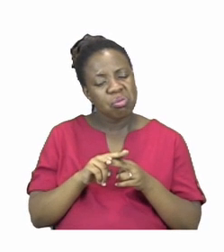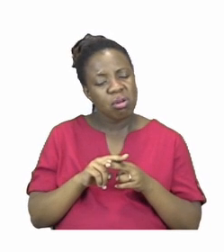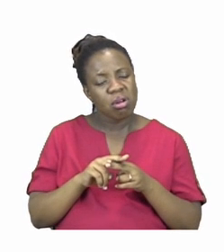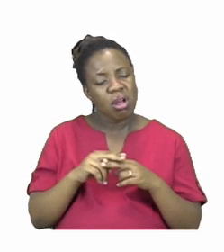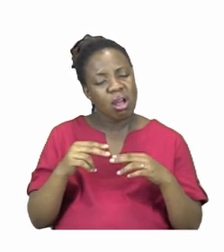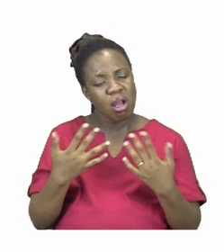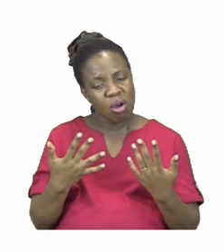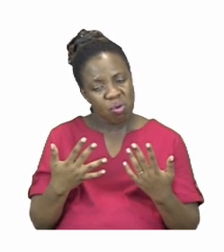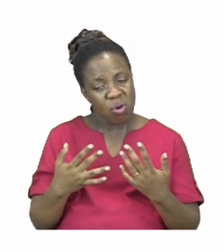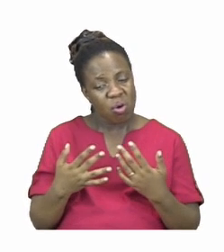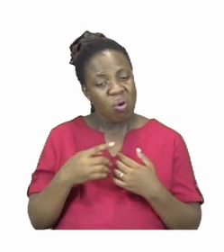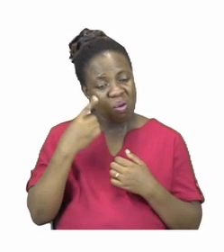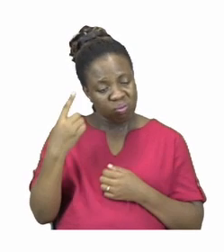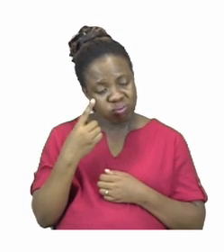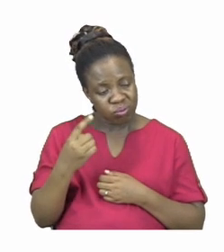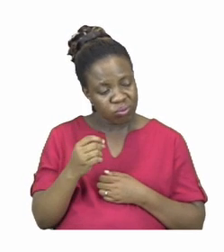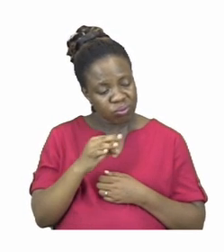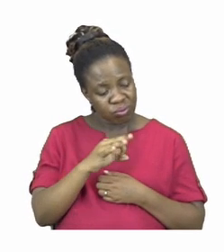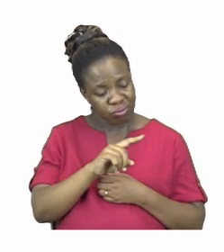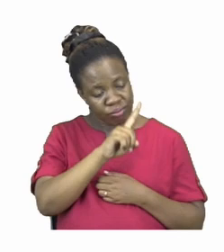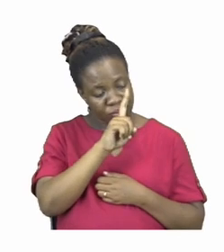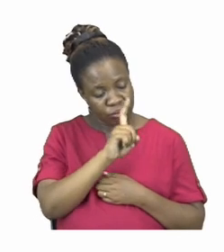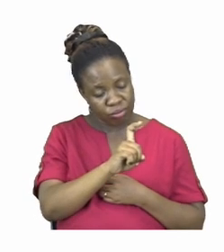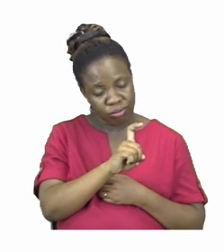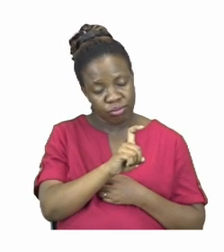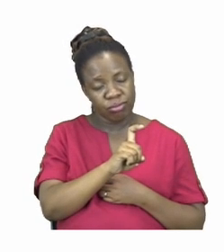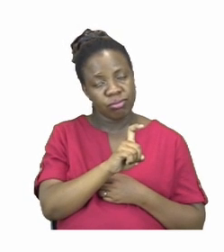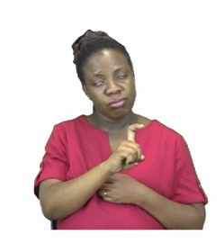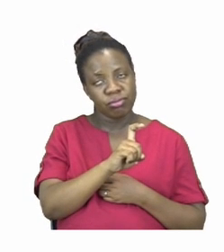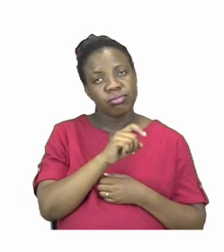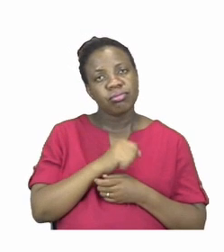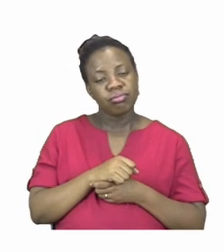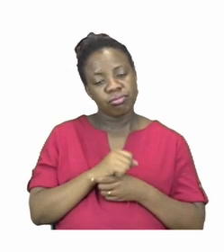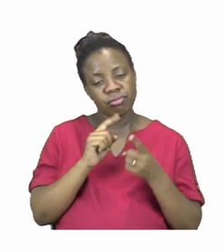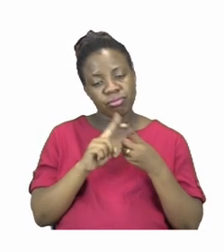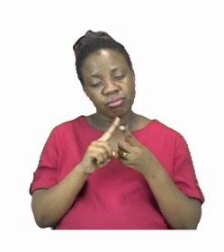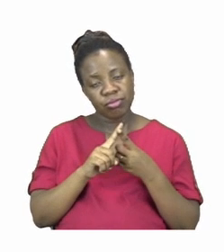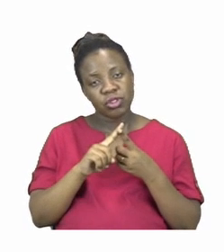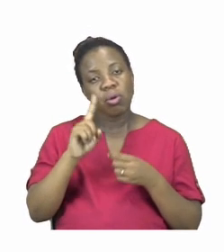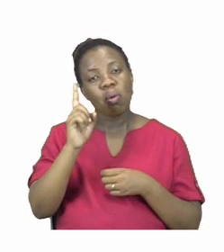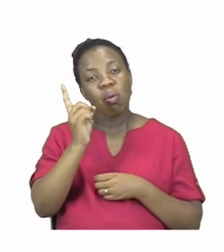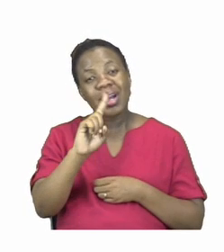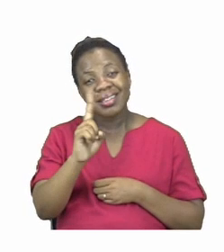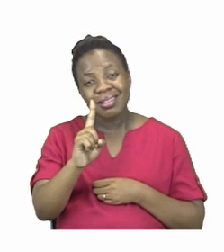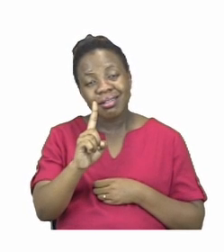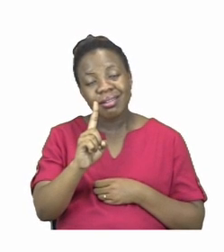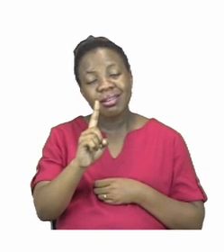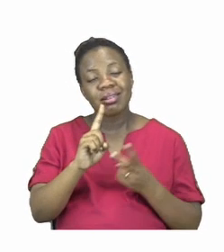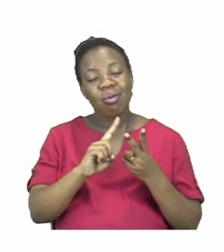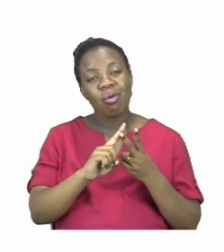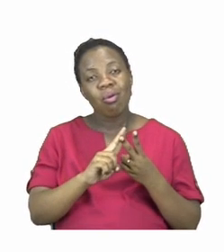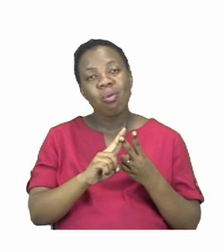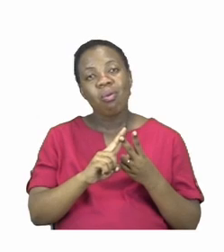a question. We have the words what, why,